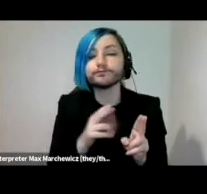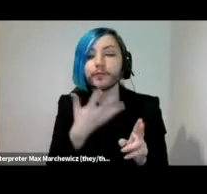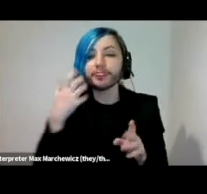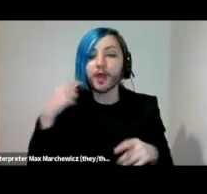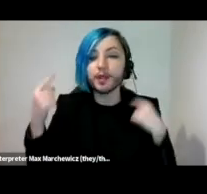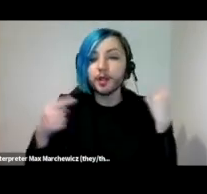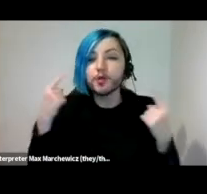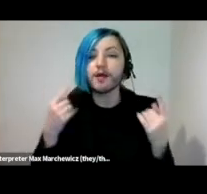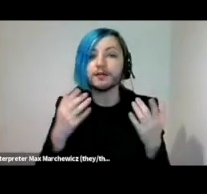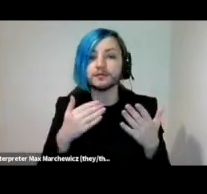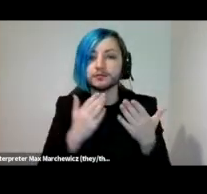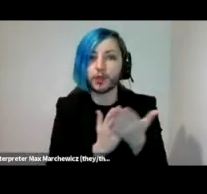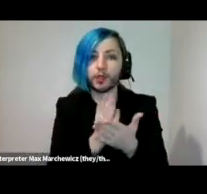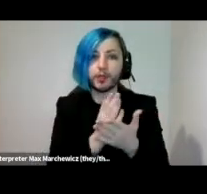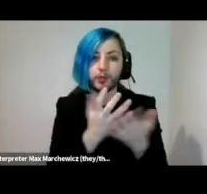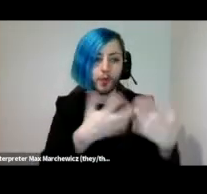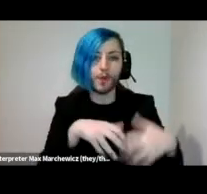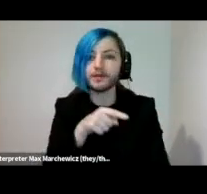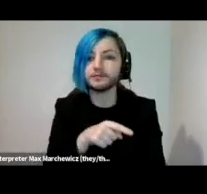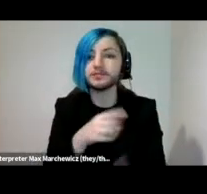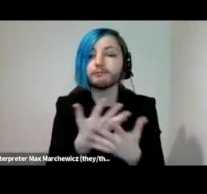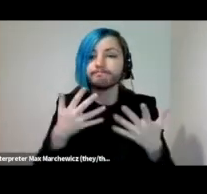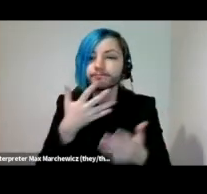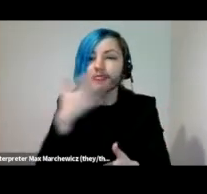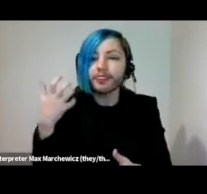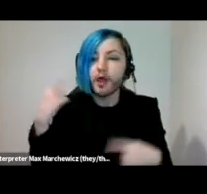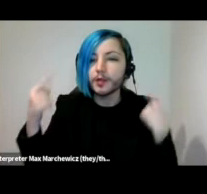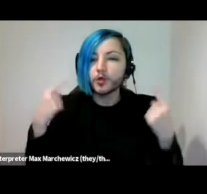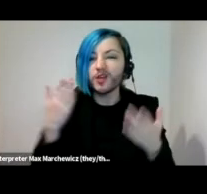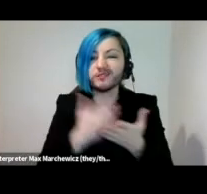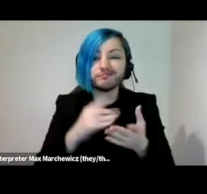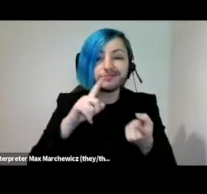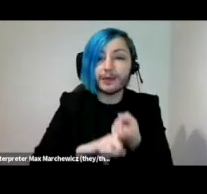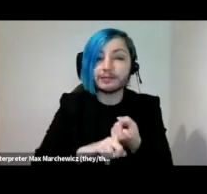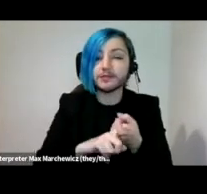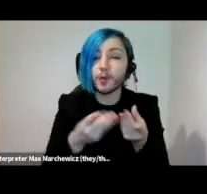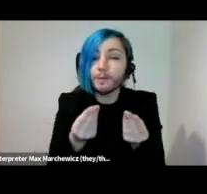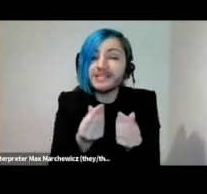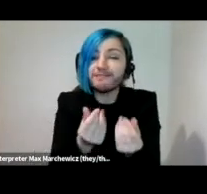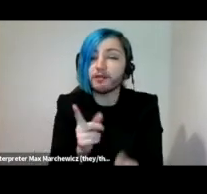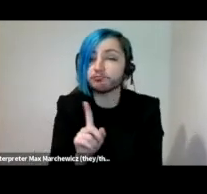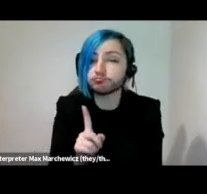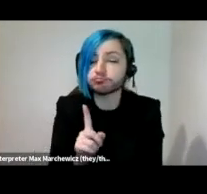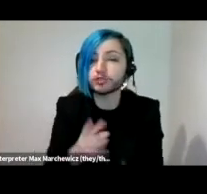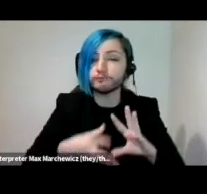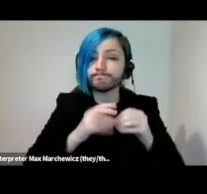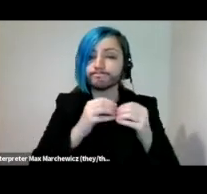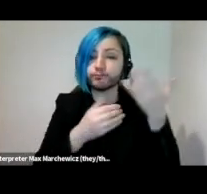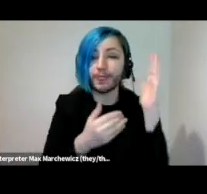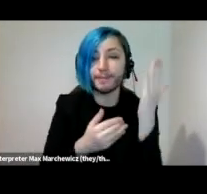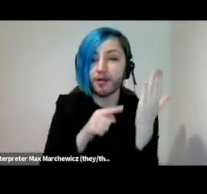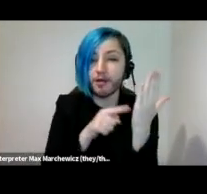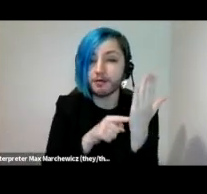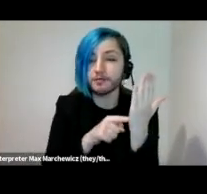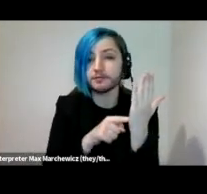the instruments. The amount of thermal noise that we have depends on the material that we choose for the mirrors itself, and to some